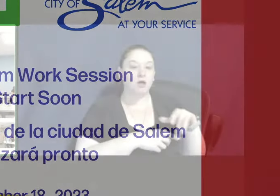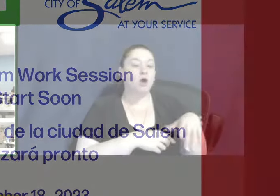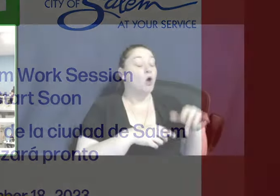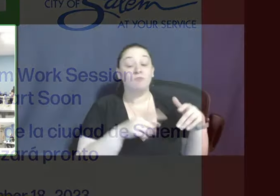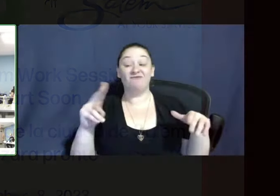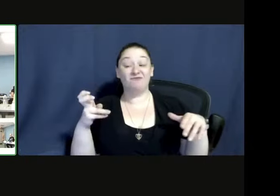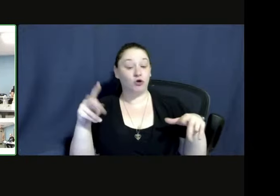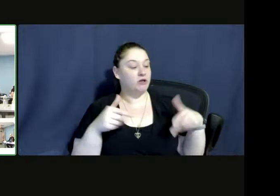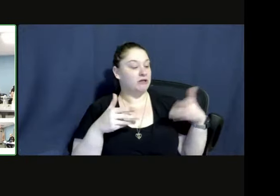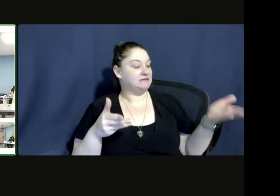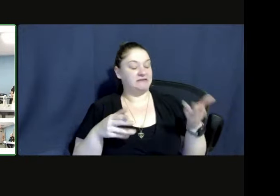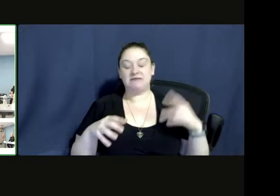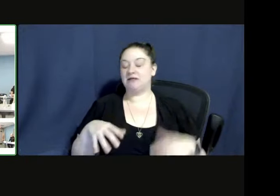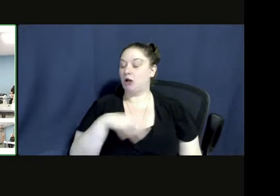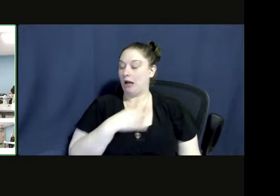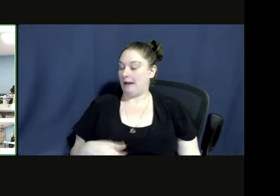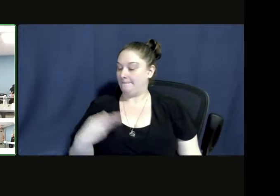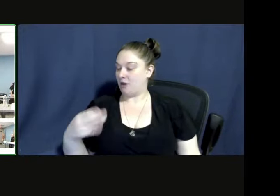Me in the Pledge of Allegiance.